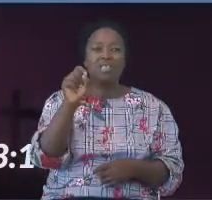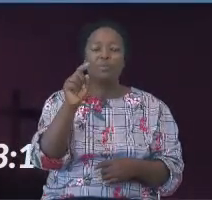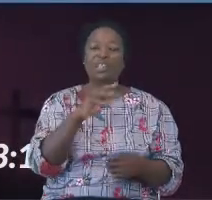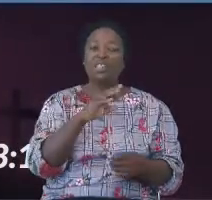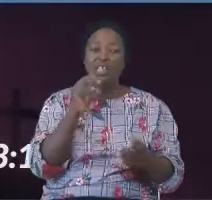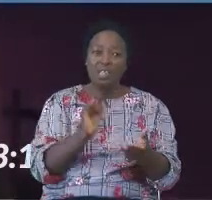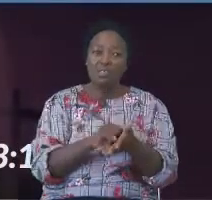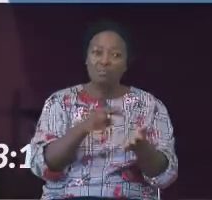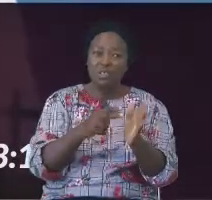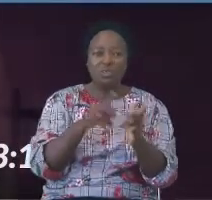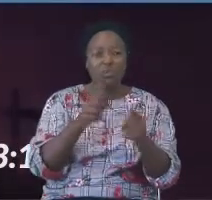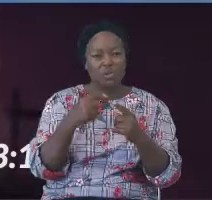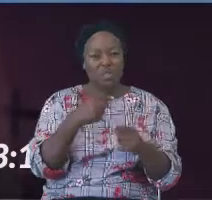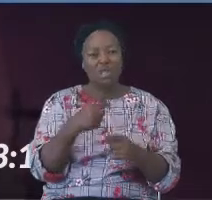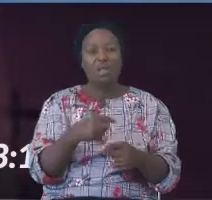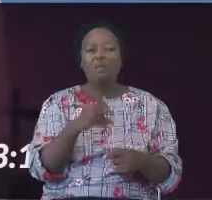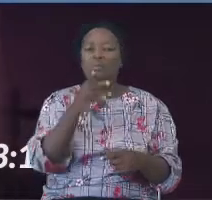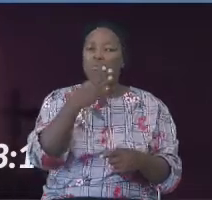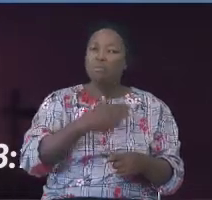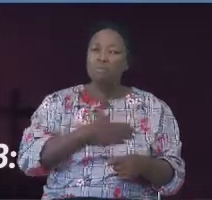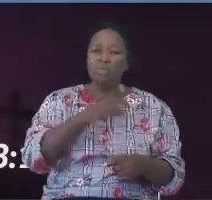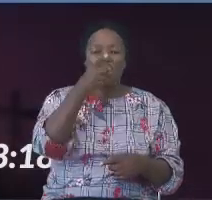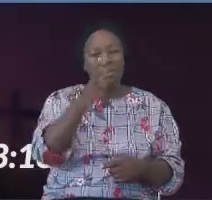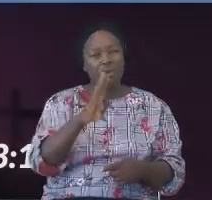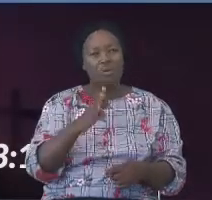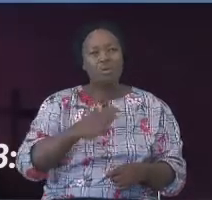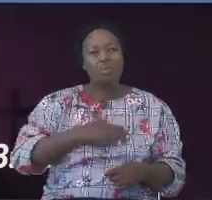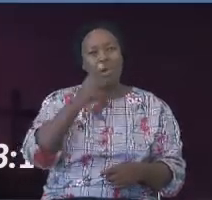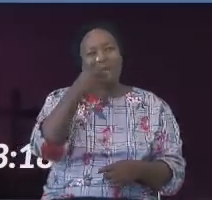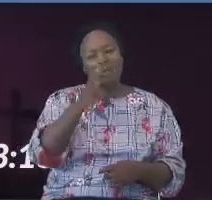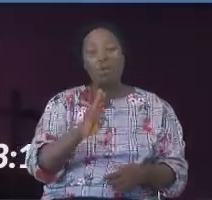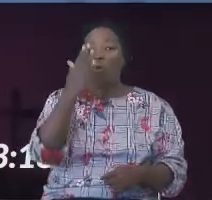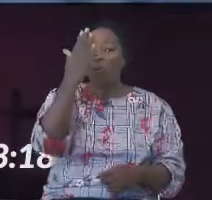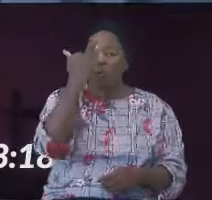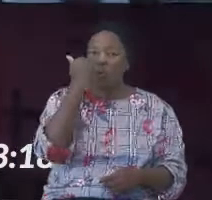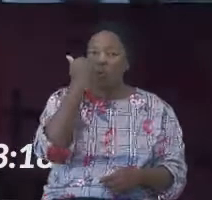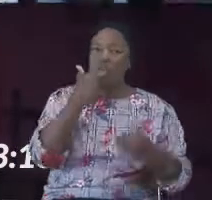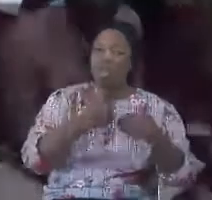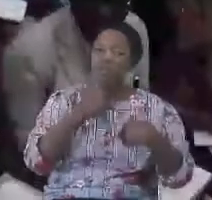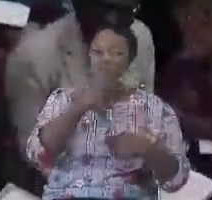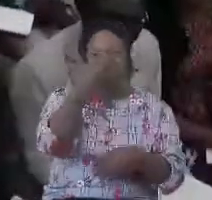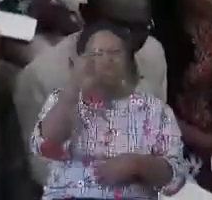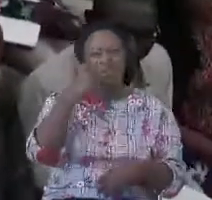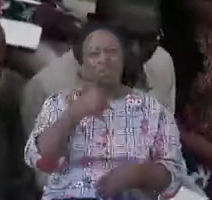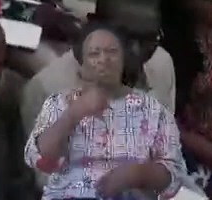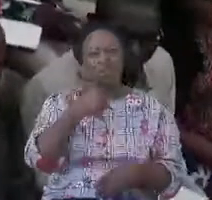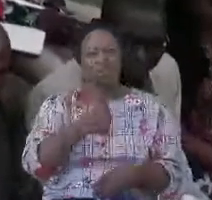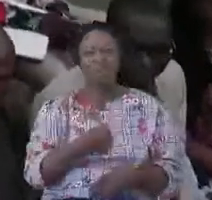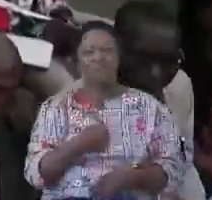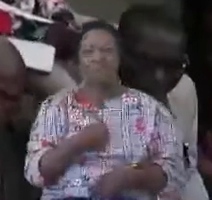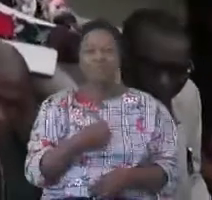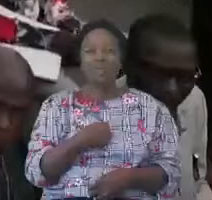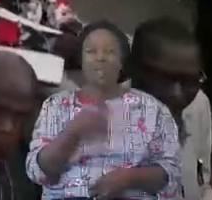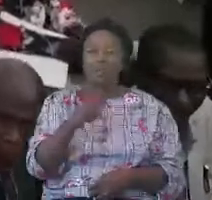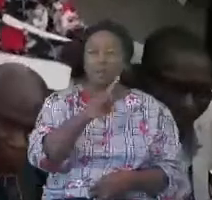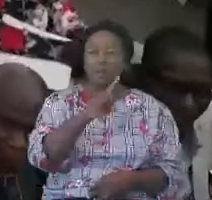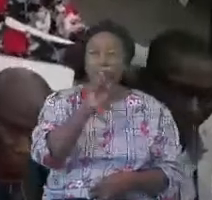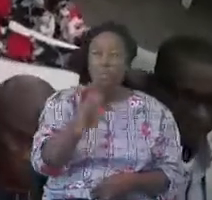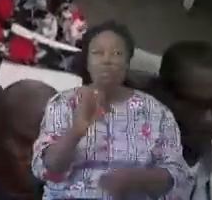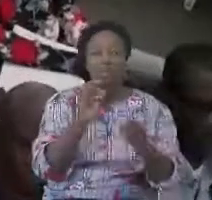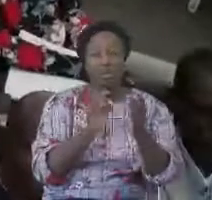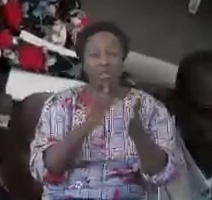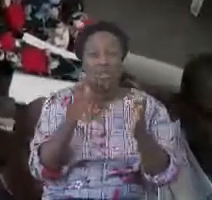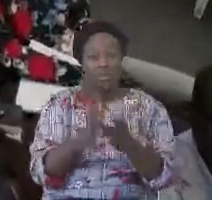lama at the tears to say my god my god why of you